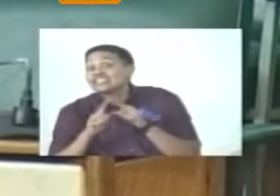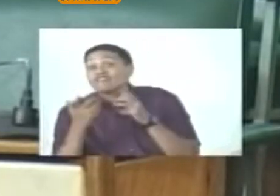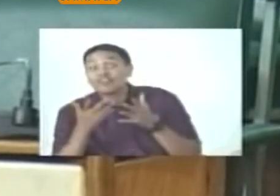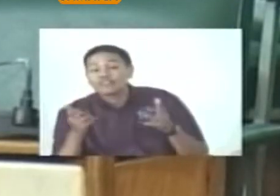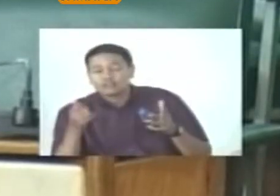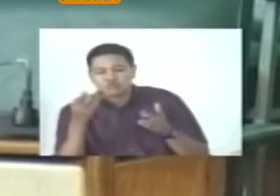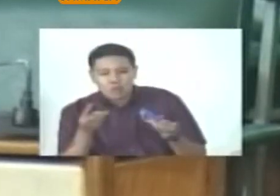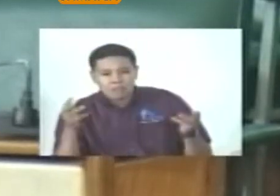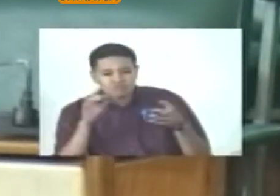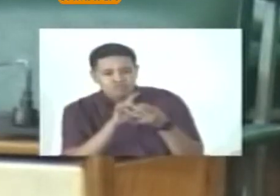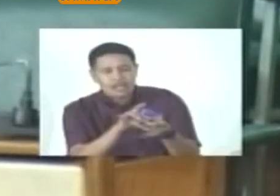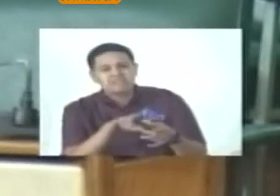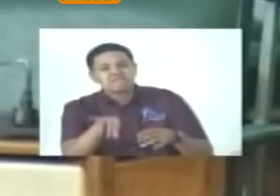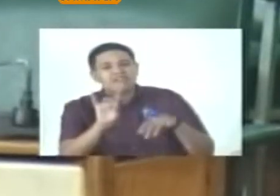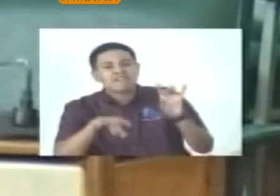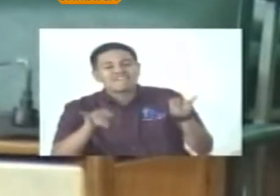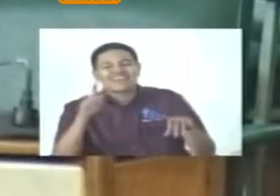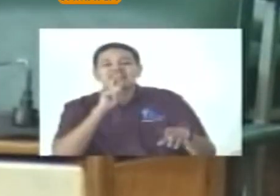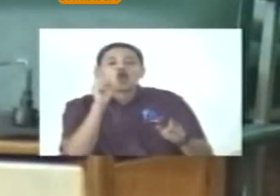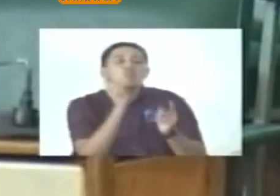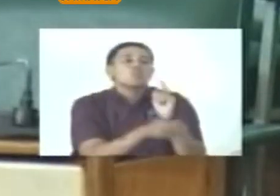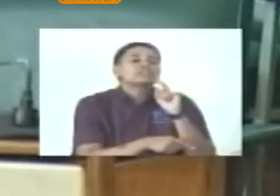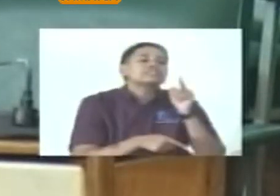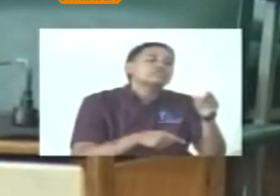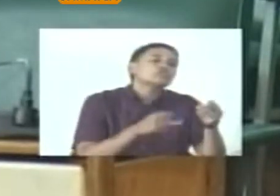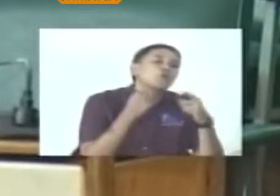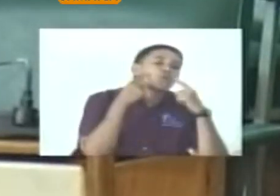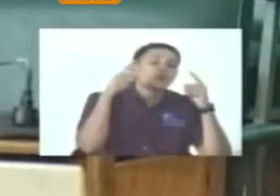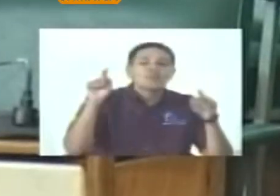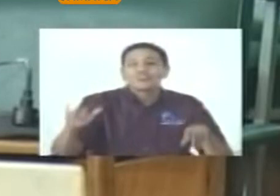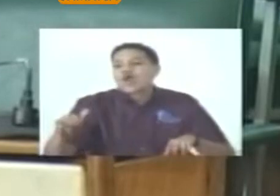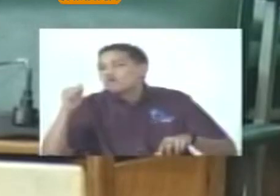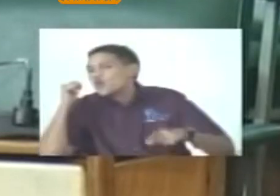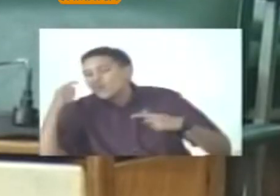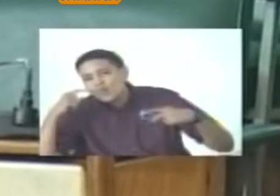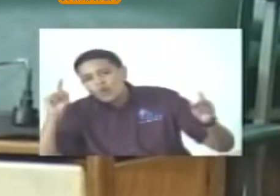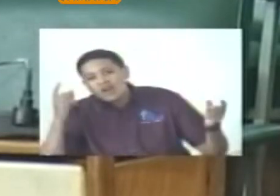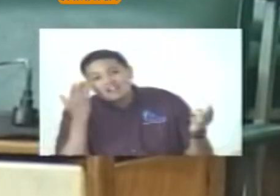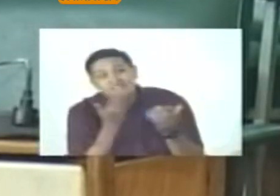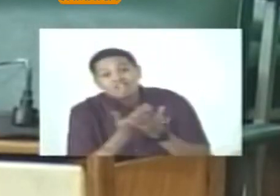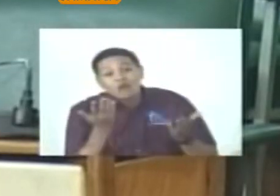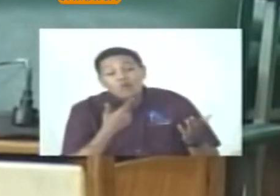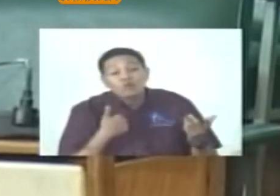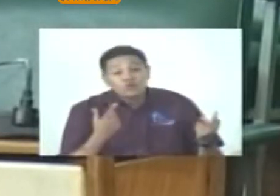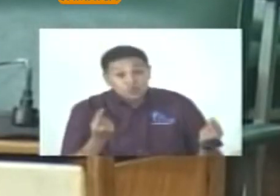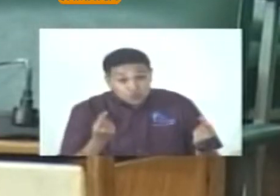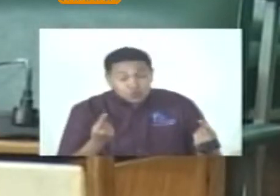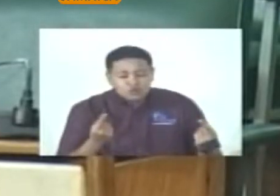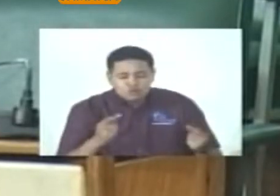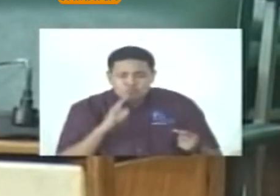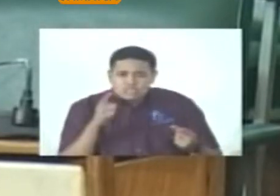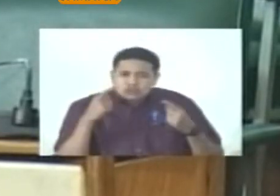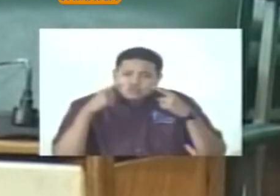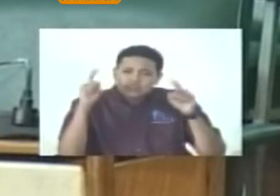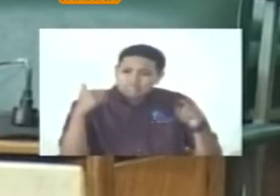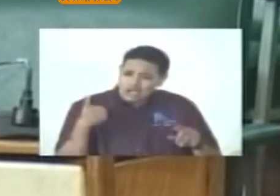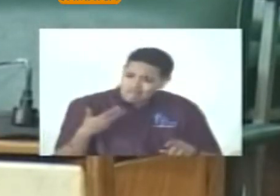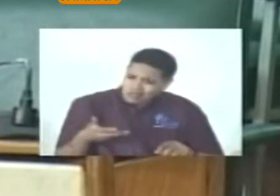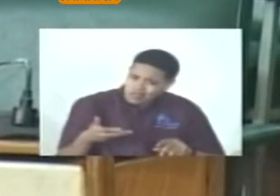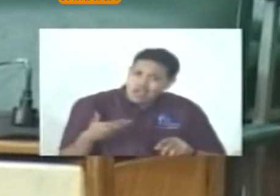can't twist the words and say this would work or that wouldn't work. The fact is what we're doing is bearing some fruit. Now, as I